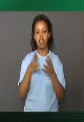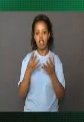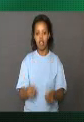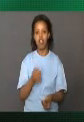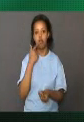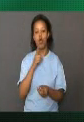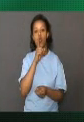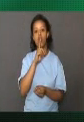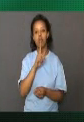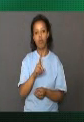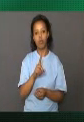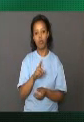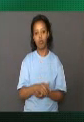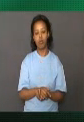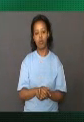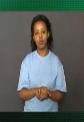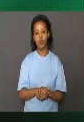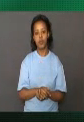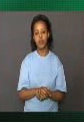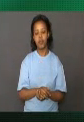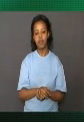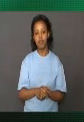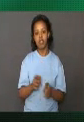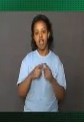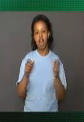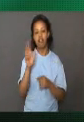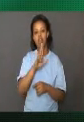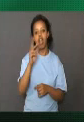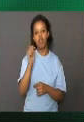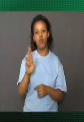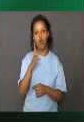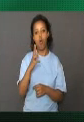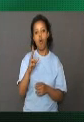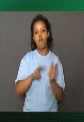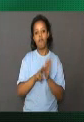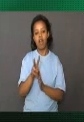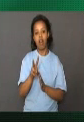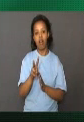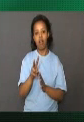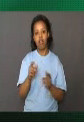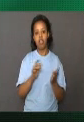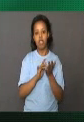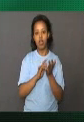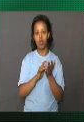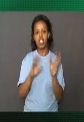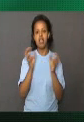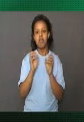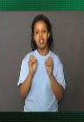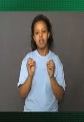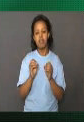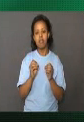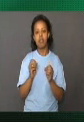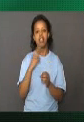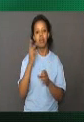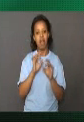The statement that antiretroviral drugs are no more effective if they are used in